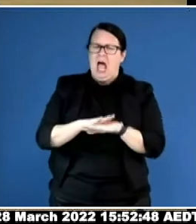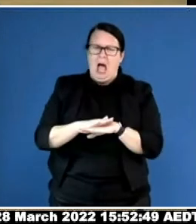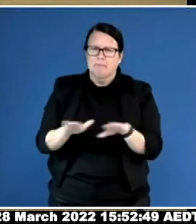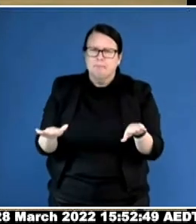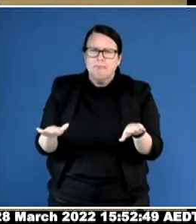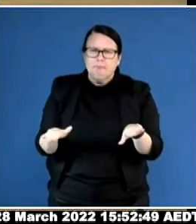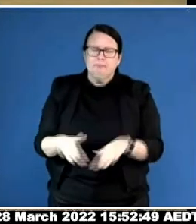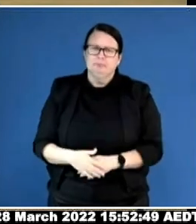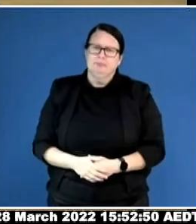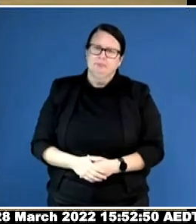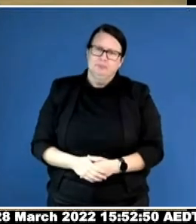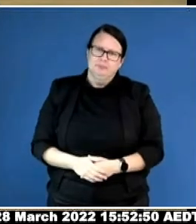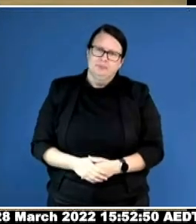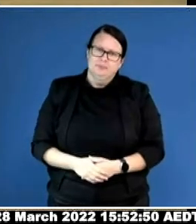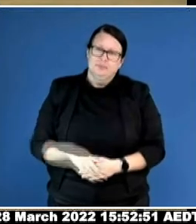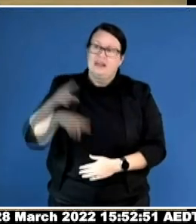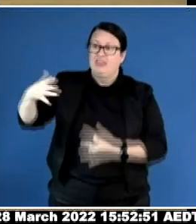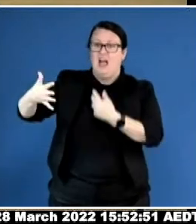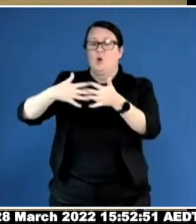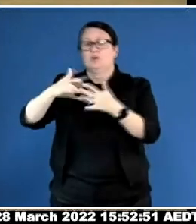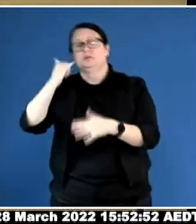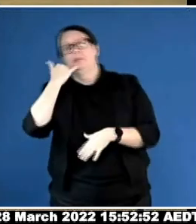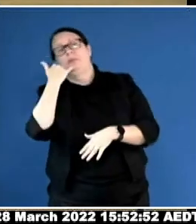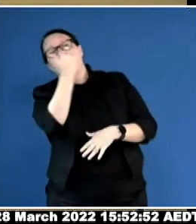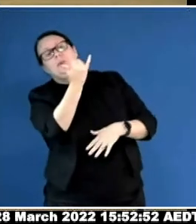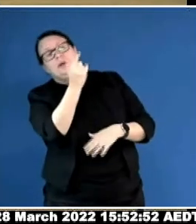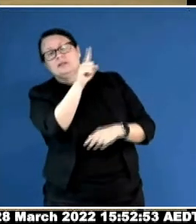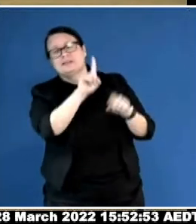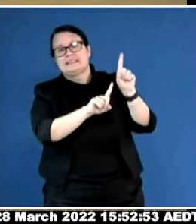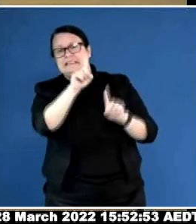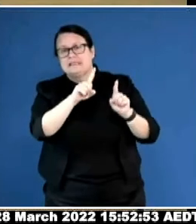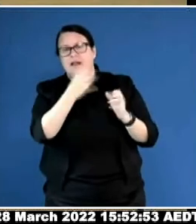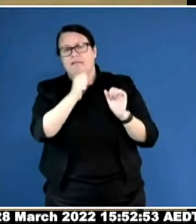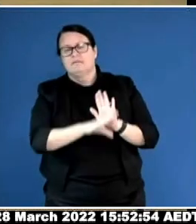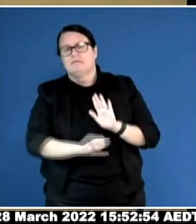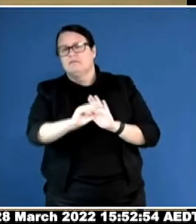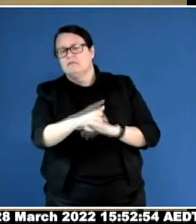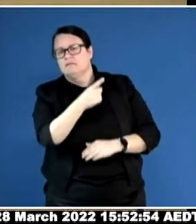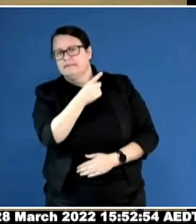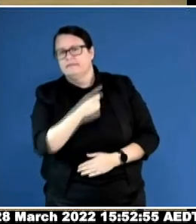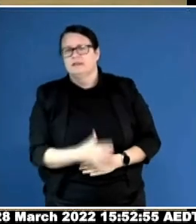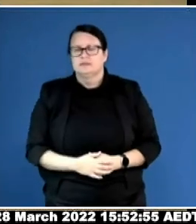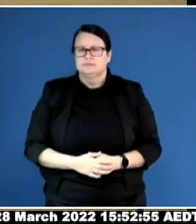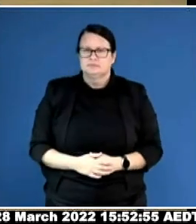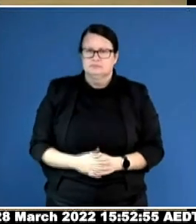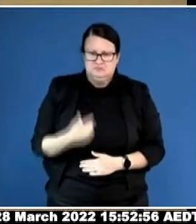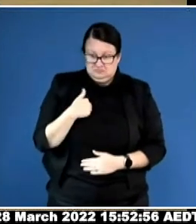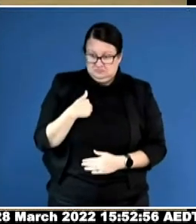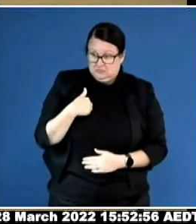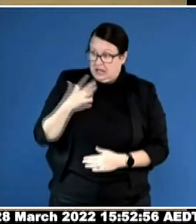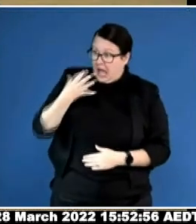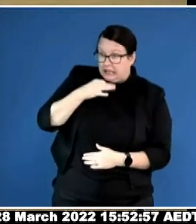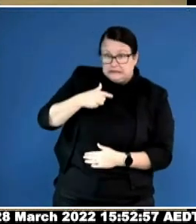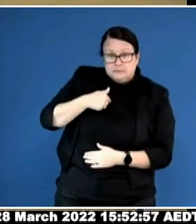have the child. They organised for me to travel to the city to have the pregnancy terminated. I was not involved